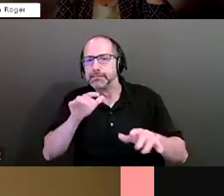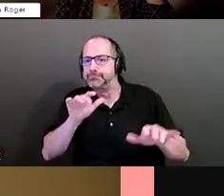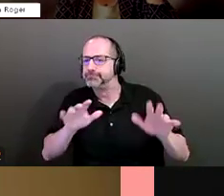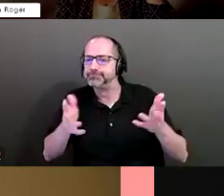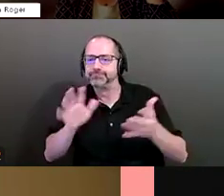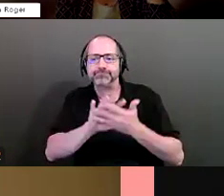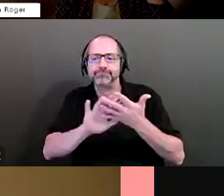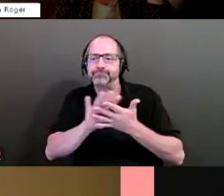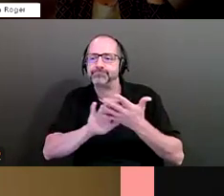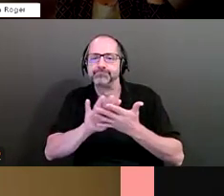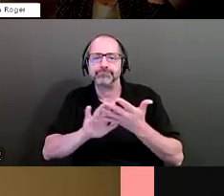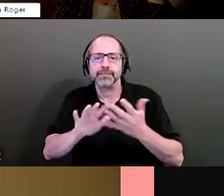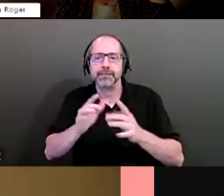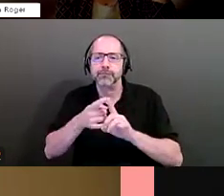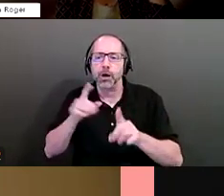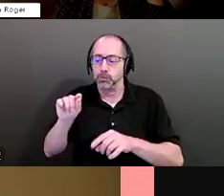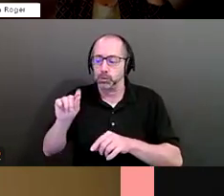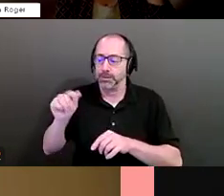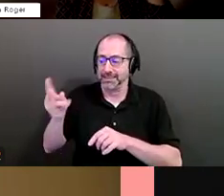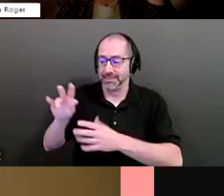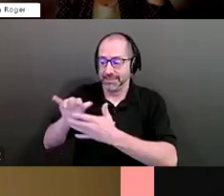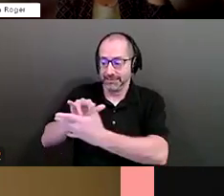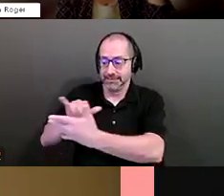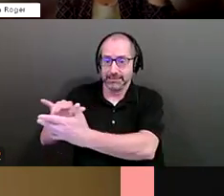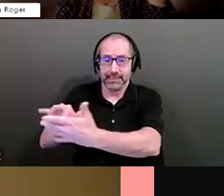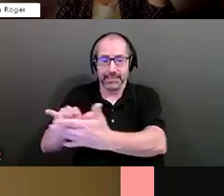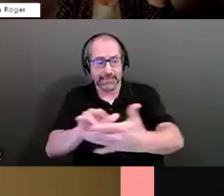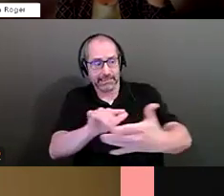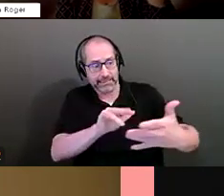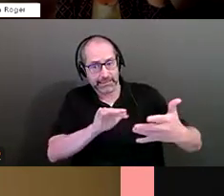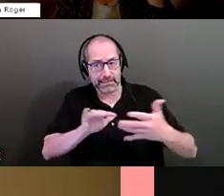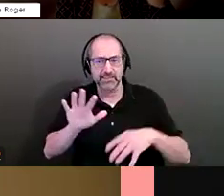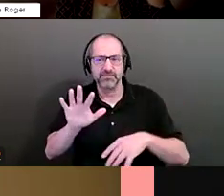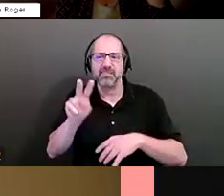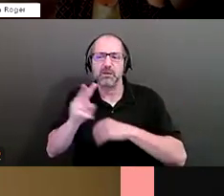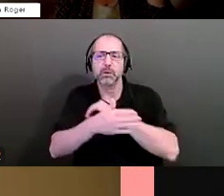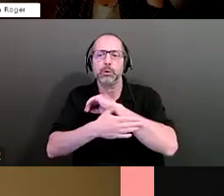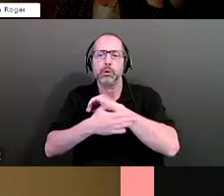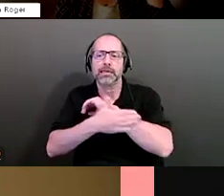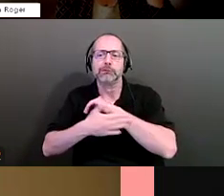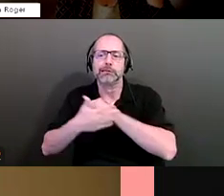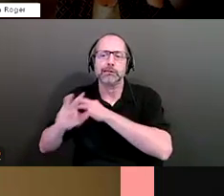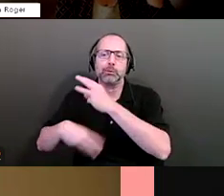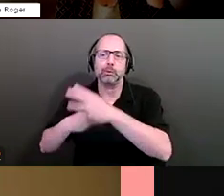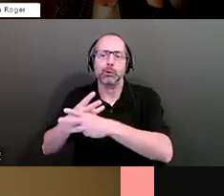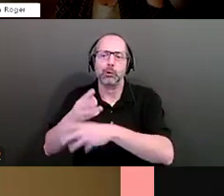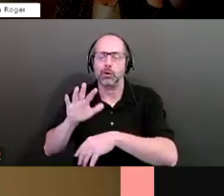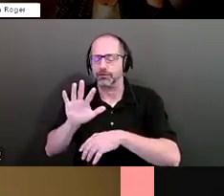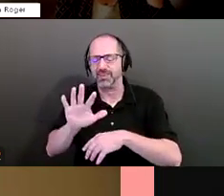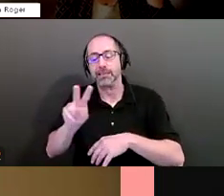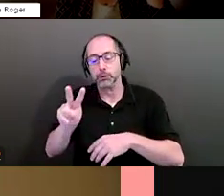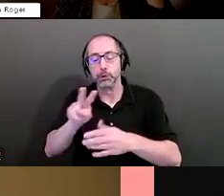comes from a 2017 study of 52 countries, 52 studies in 28